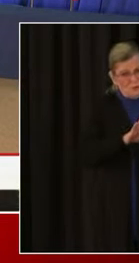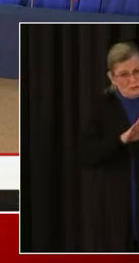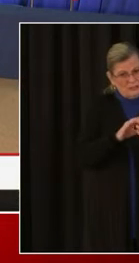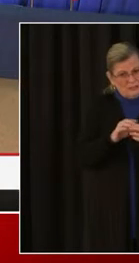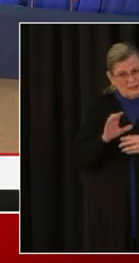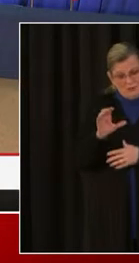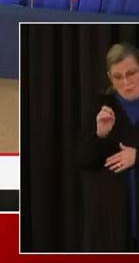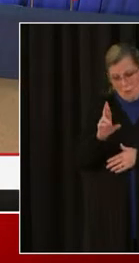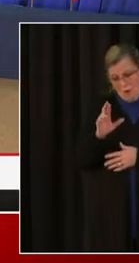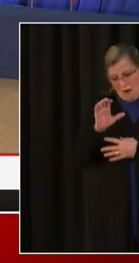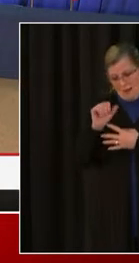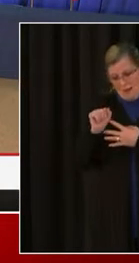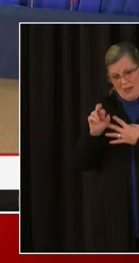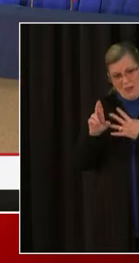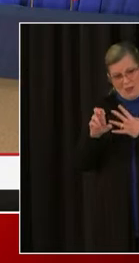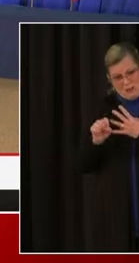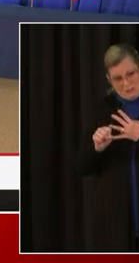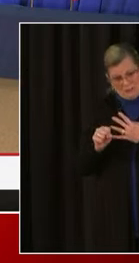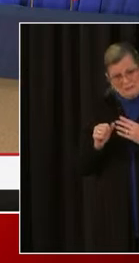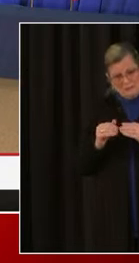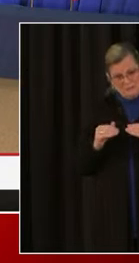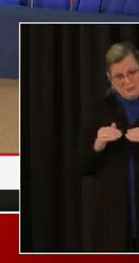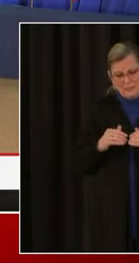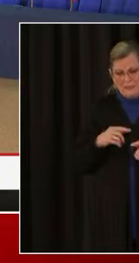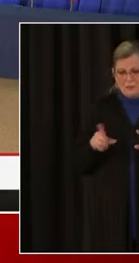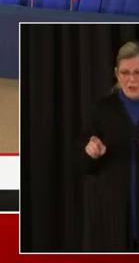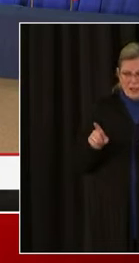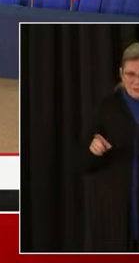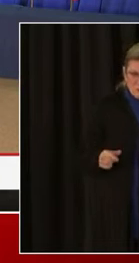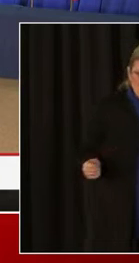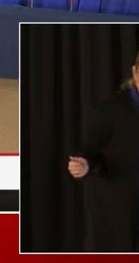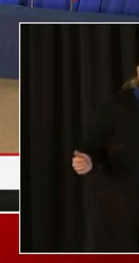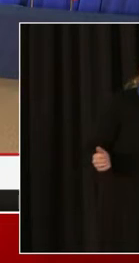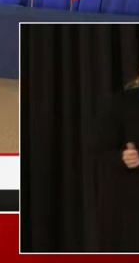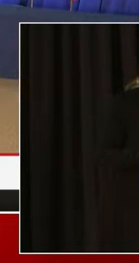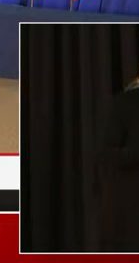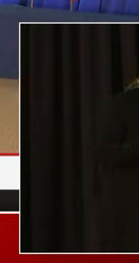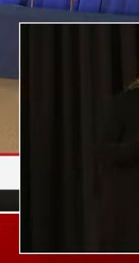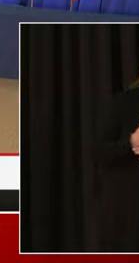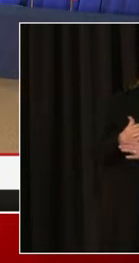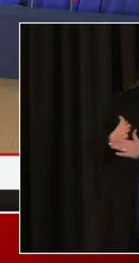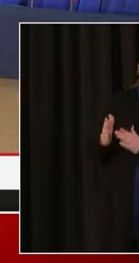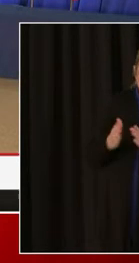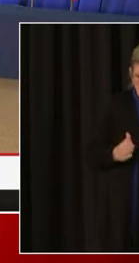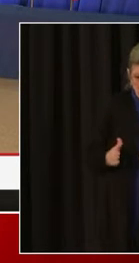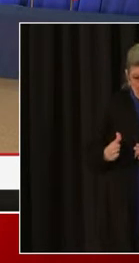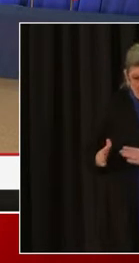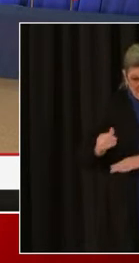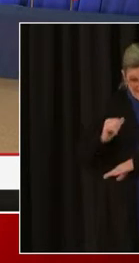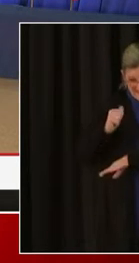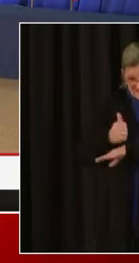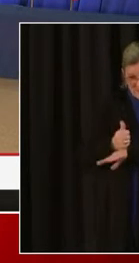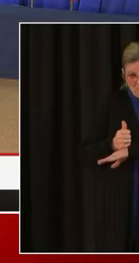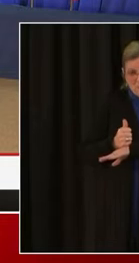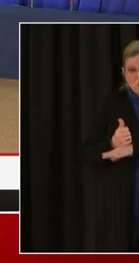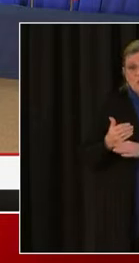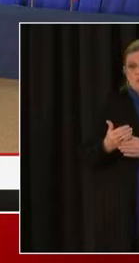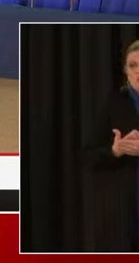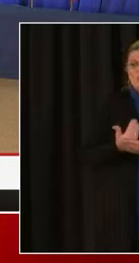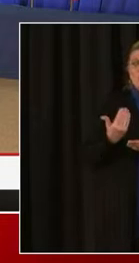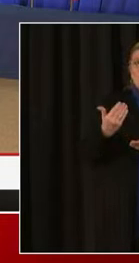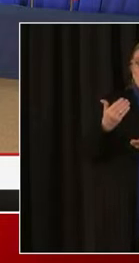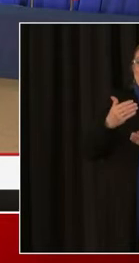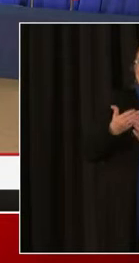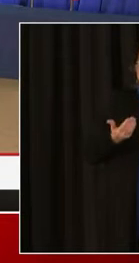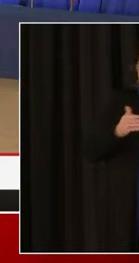CARES classroom. And we've asked all of our schools to share their plans that were established by the Reopening Community